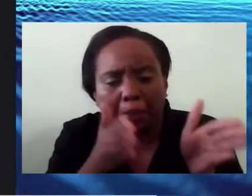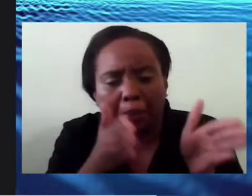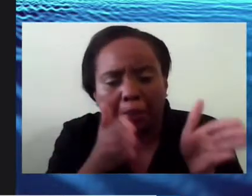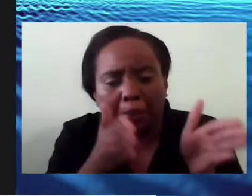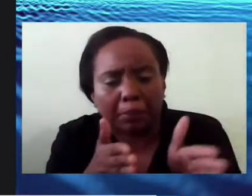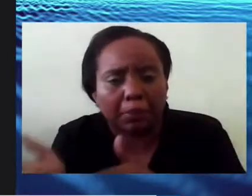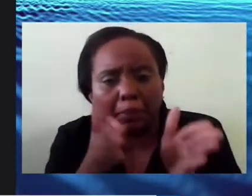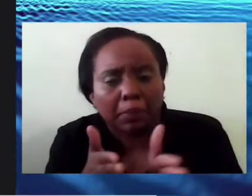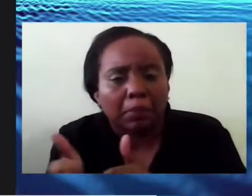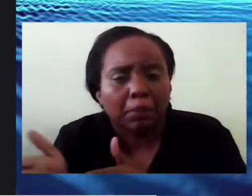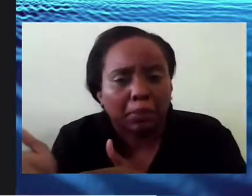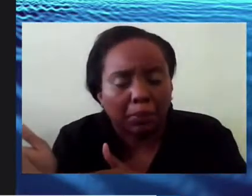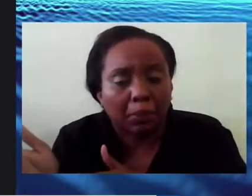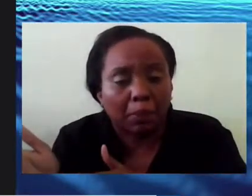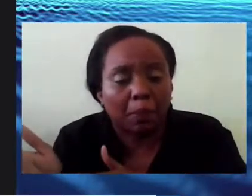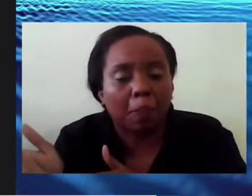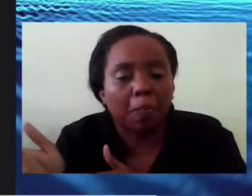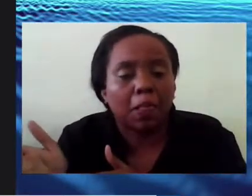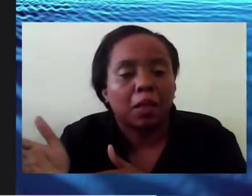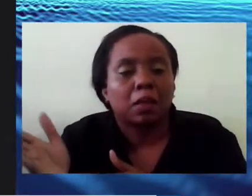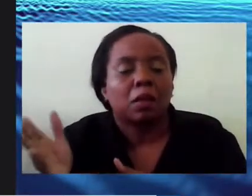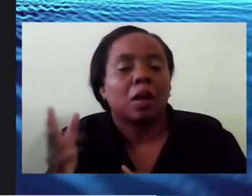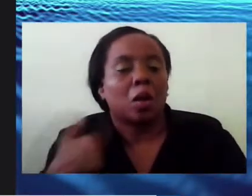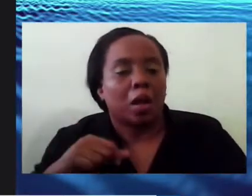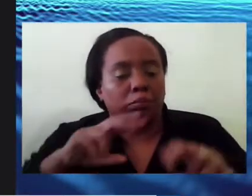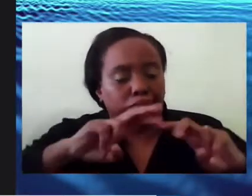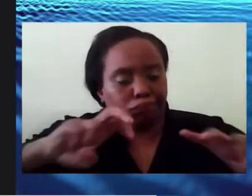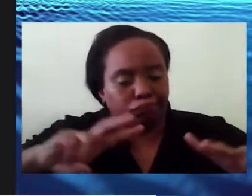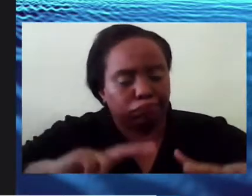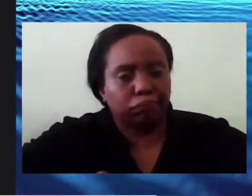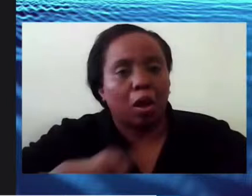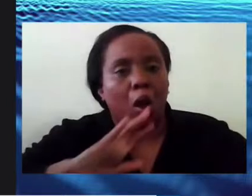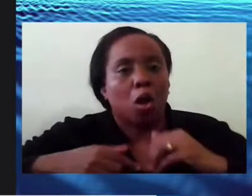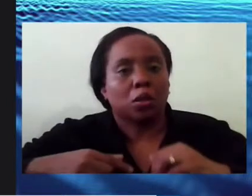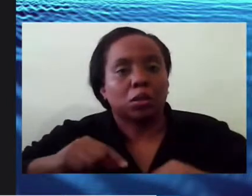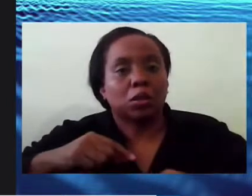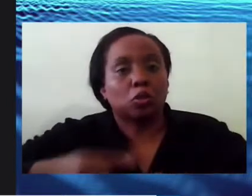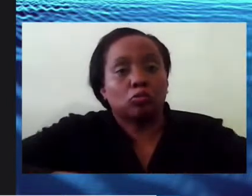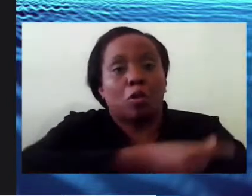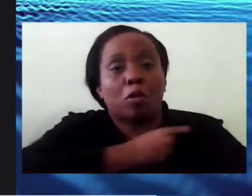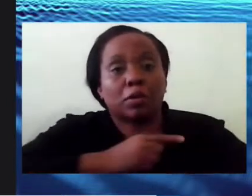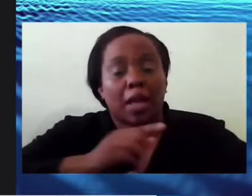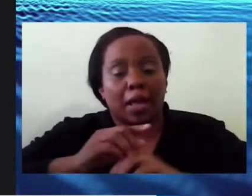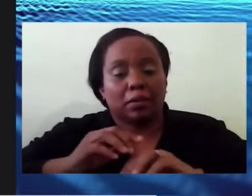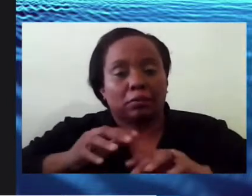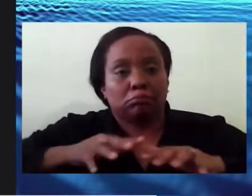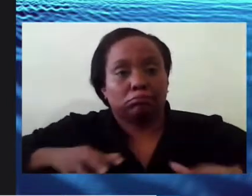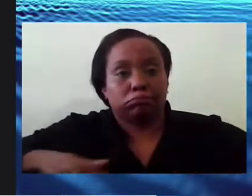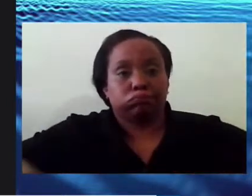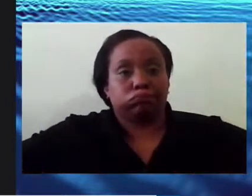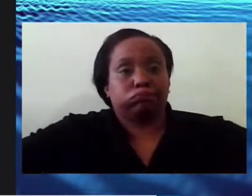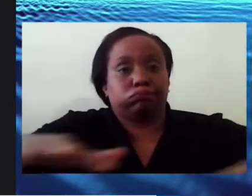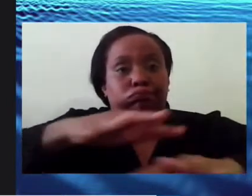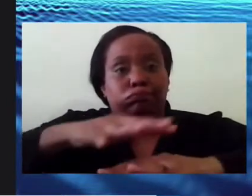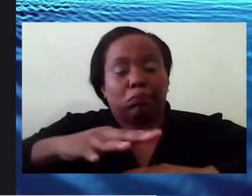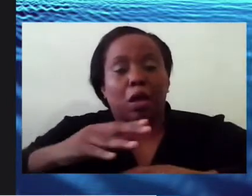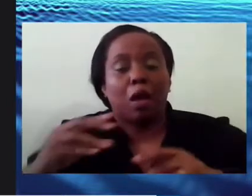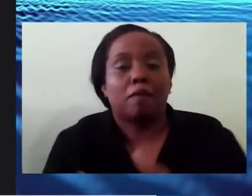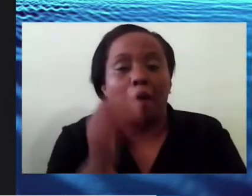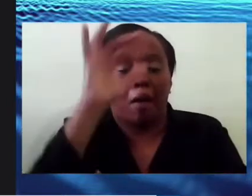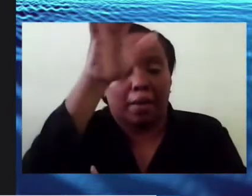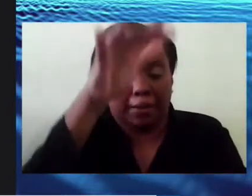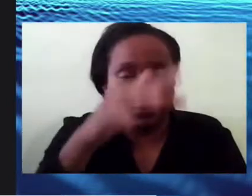from the ground deformation stations that are surrounding the volcano. There are three stations that we've been able to get the data